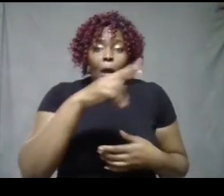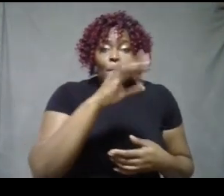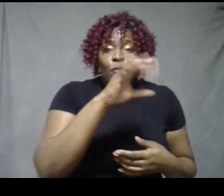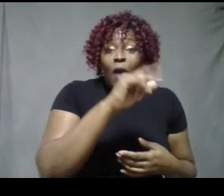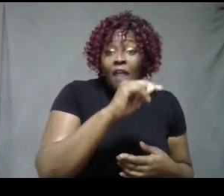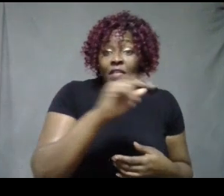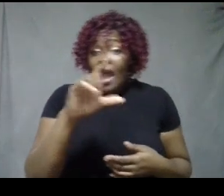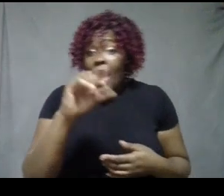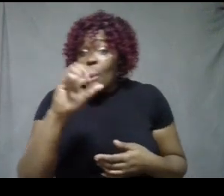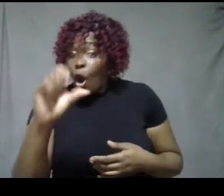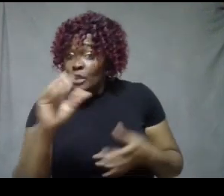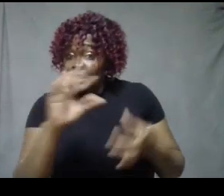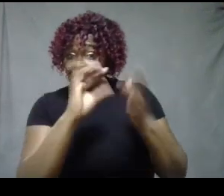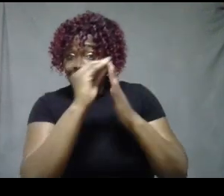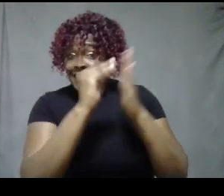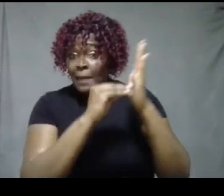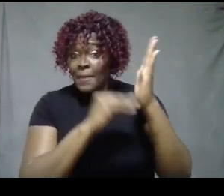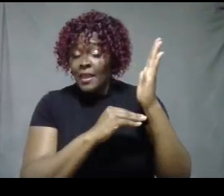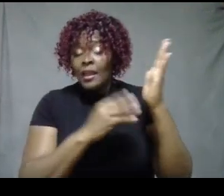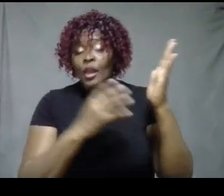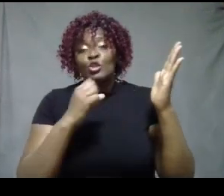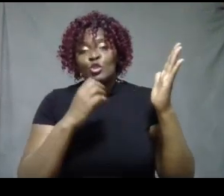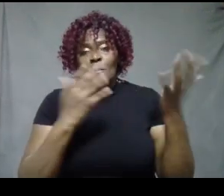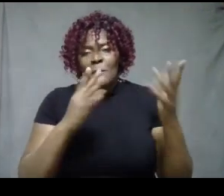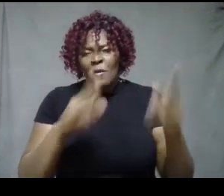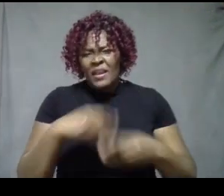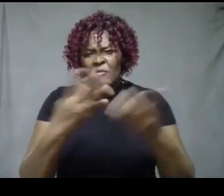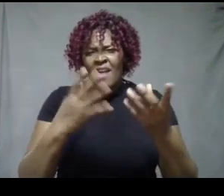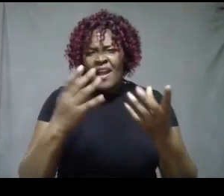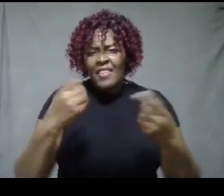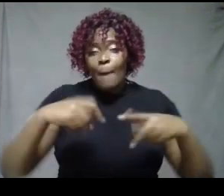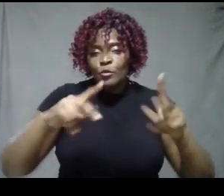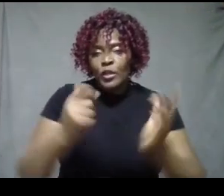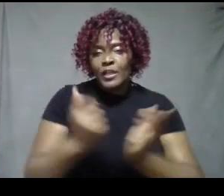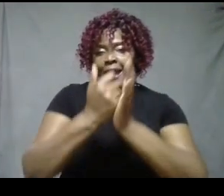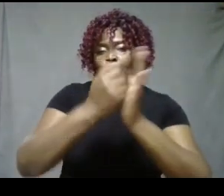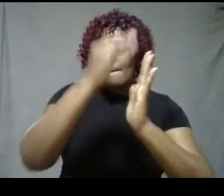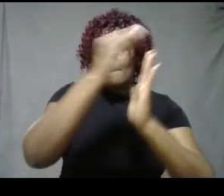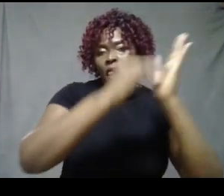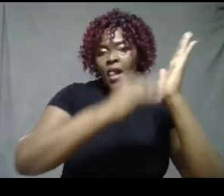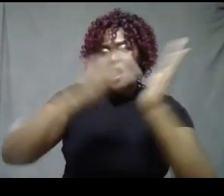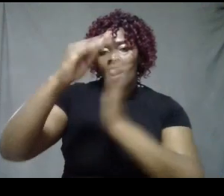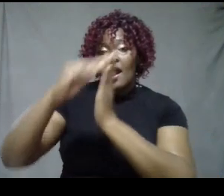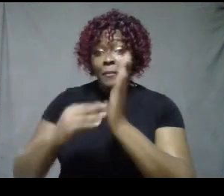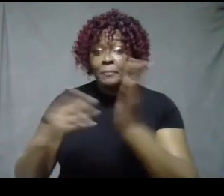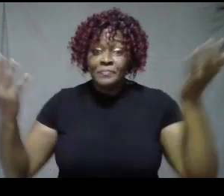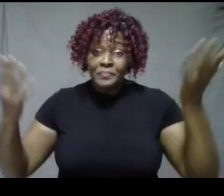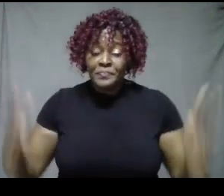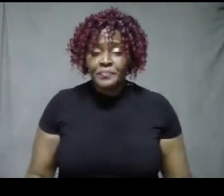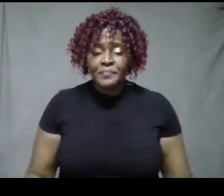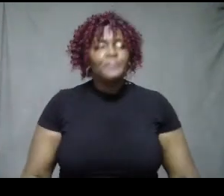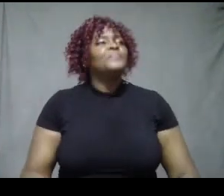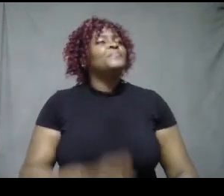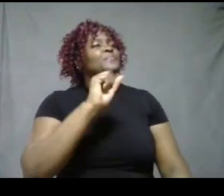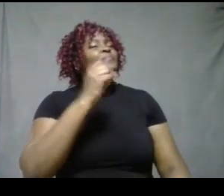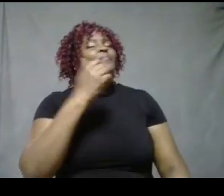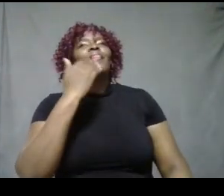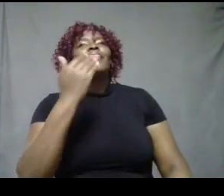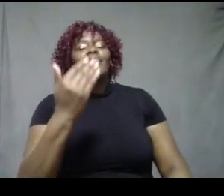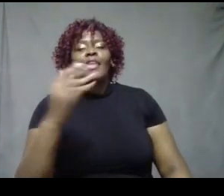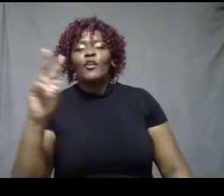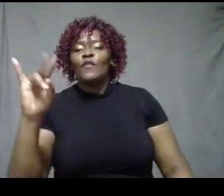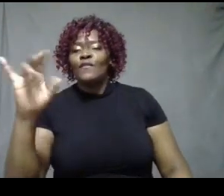we can maybe give them that opportunity to help them fill it out. And yeah, that's all. Thank you, Vice Mayor. And I appreciate